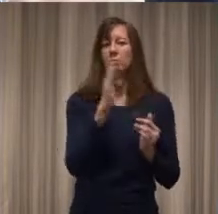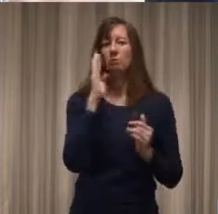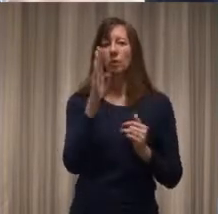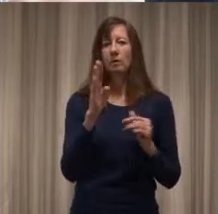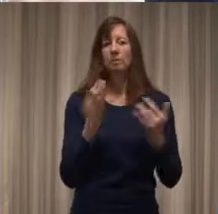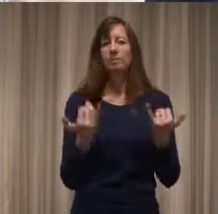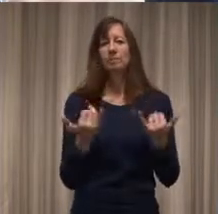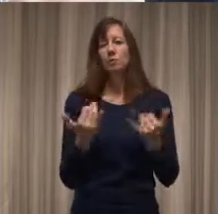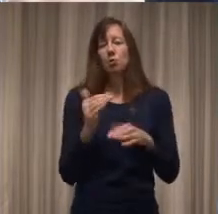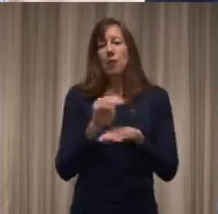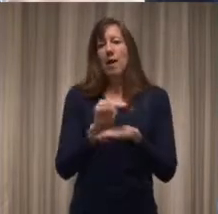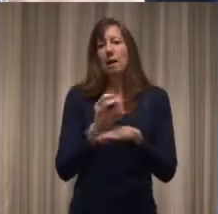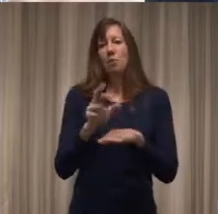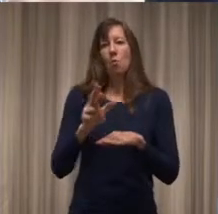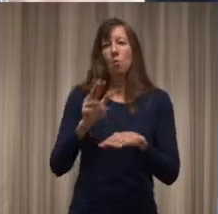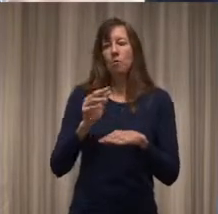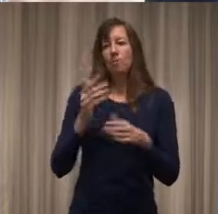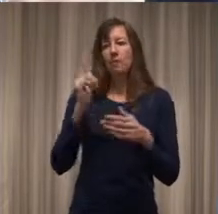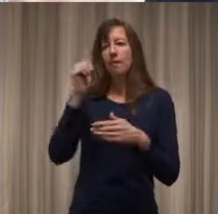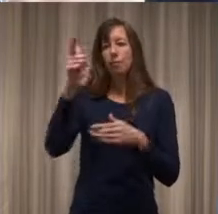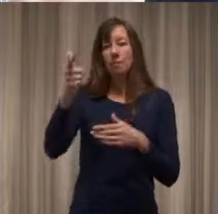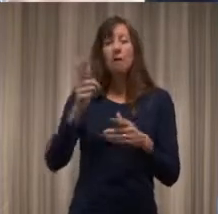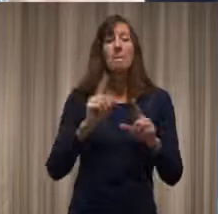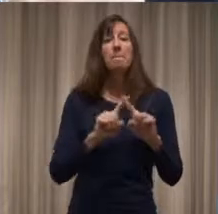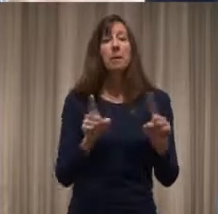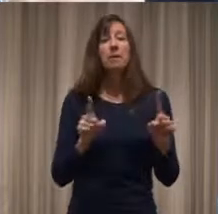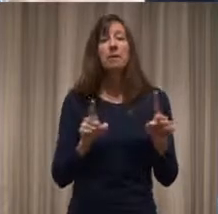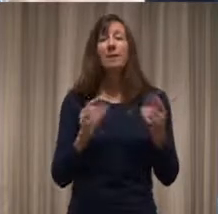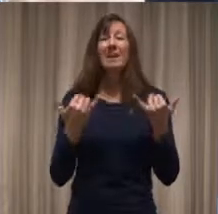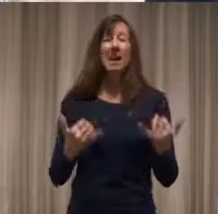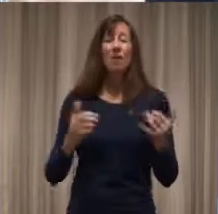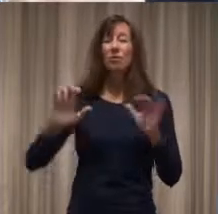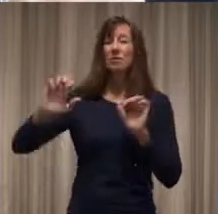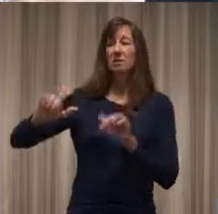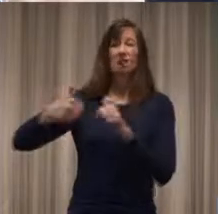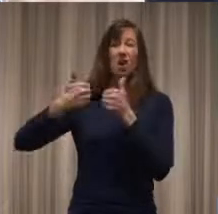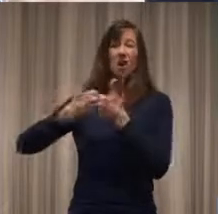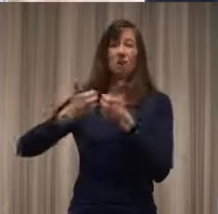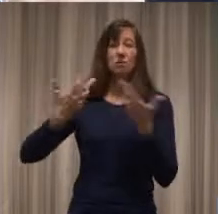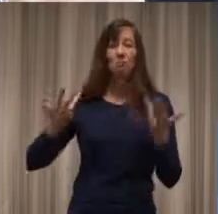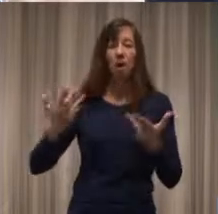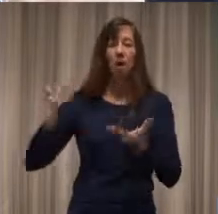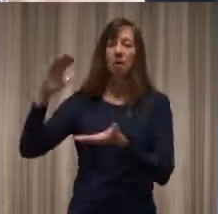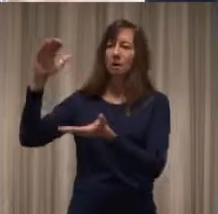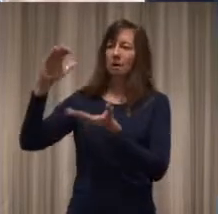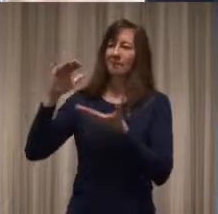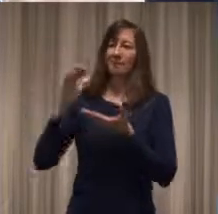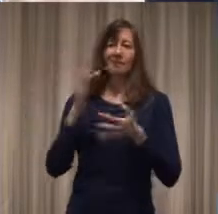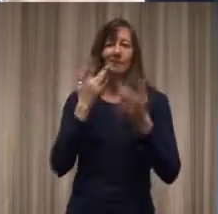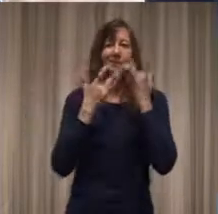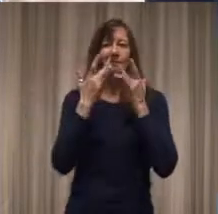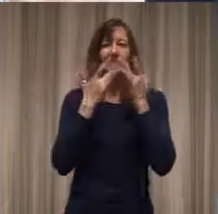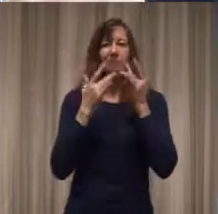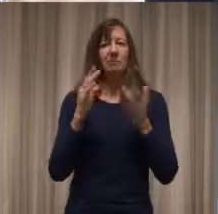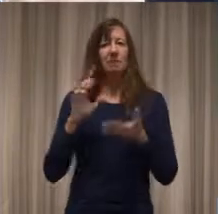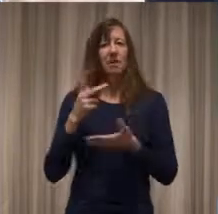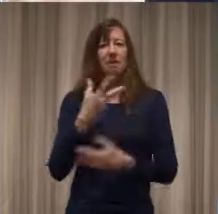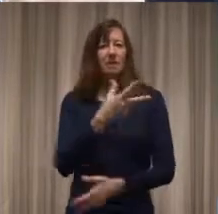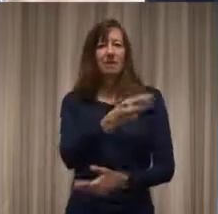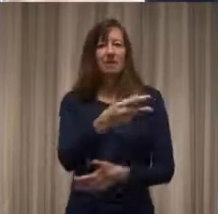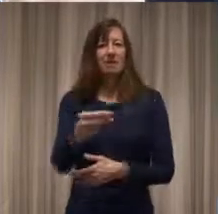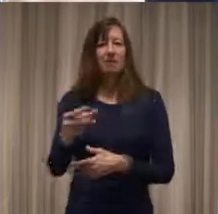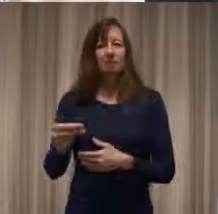is just a challenge of supply. I do want to remind everyone that's signing up for this site, and